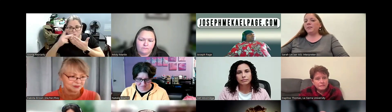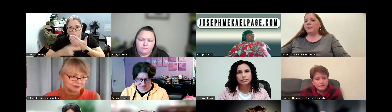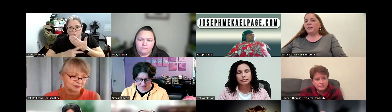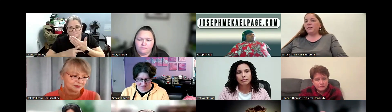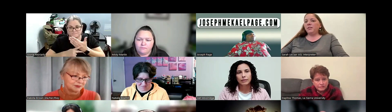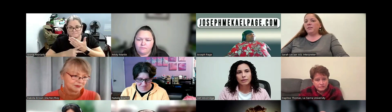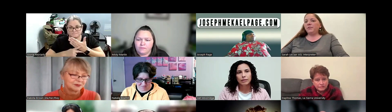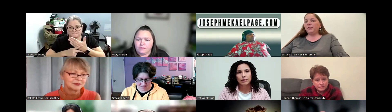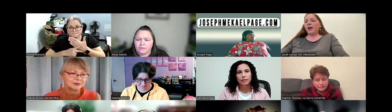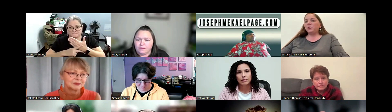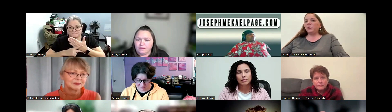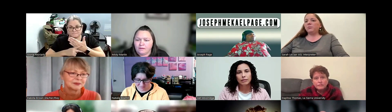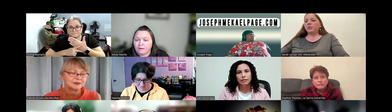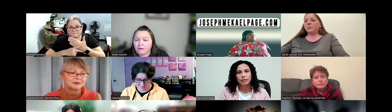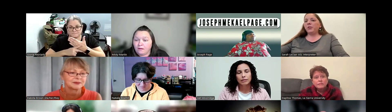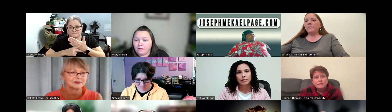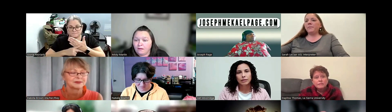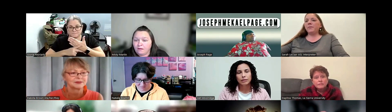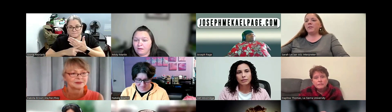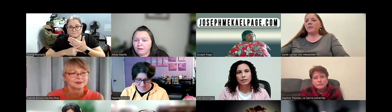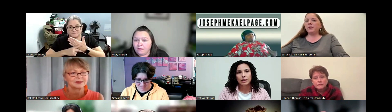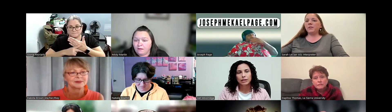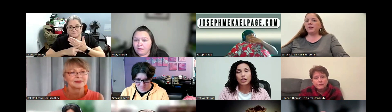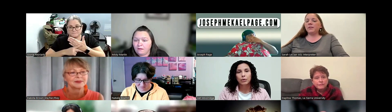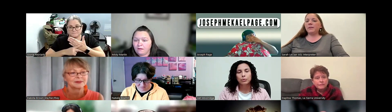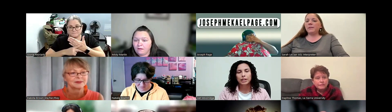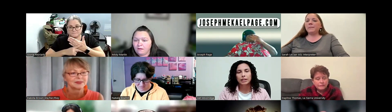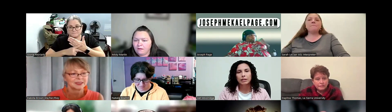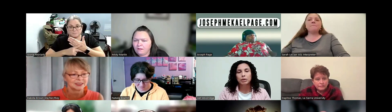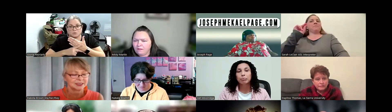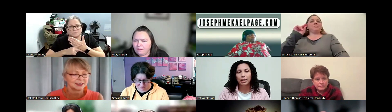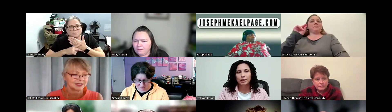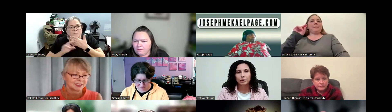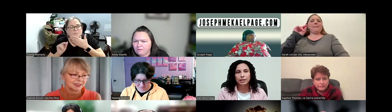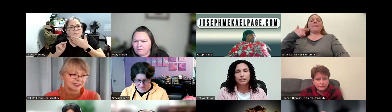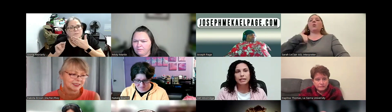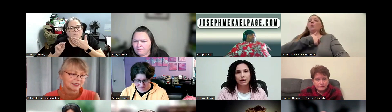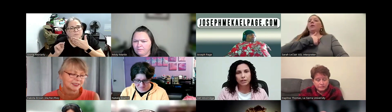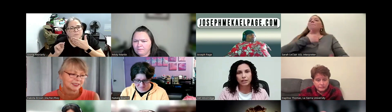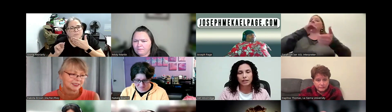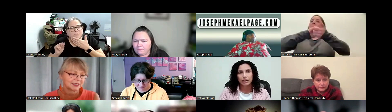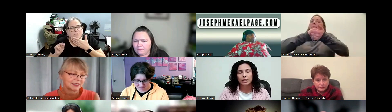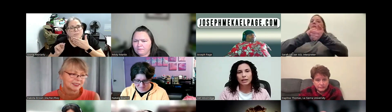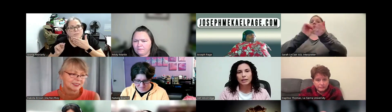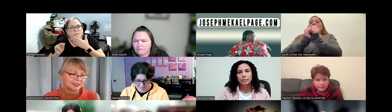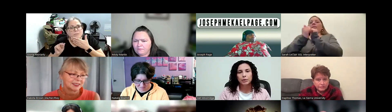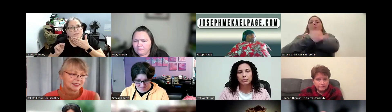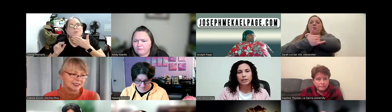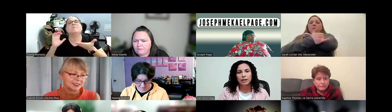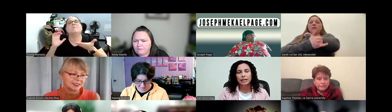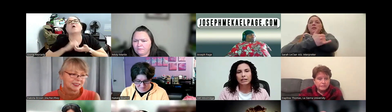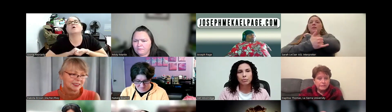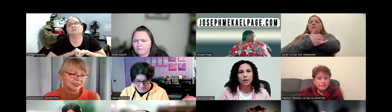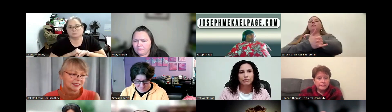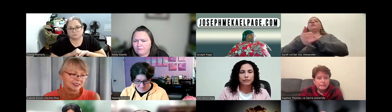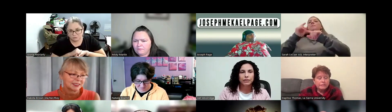right? For the actual trip program? No, we partner with the county. We